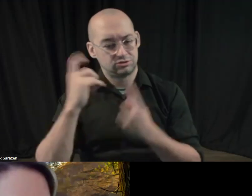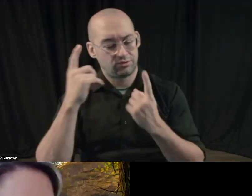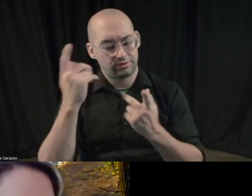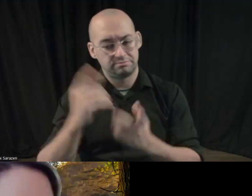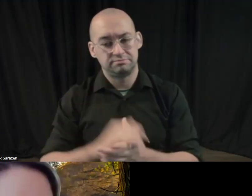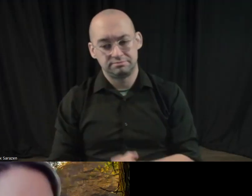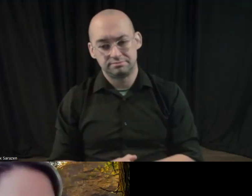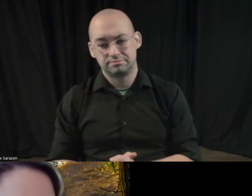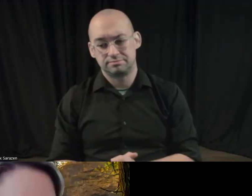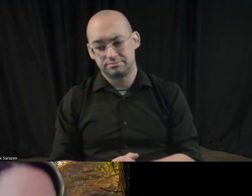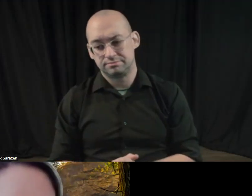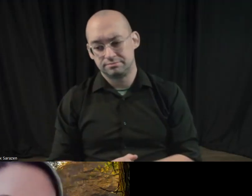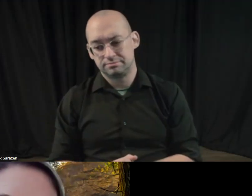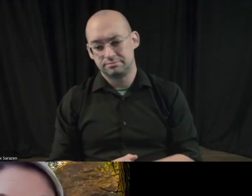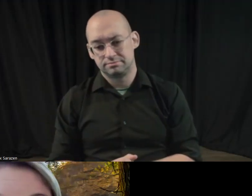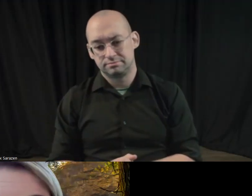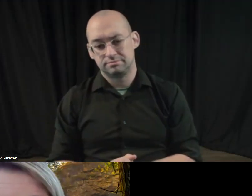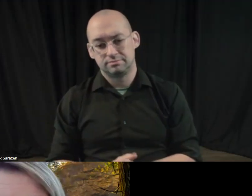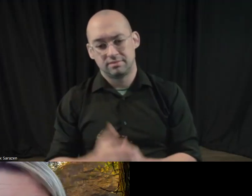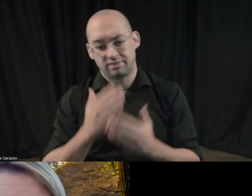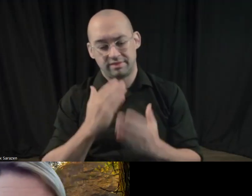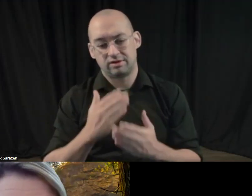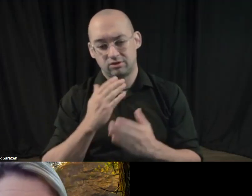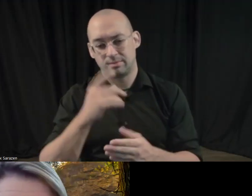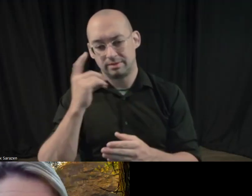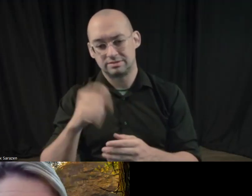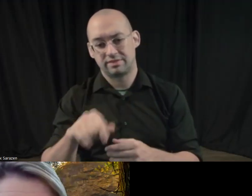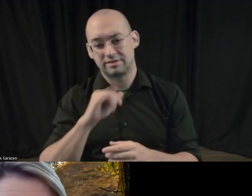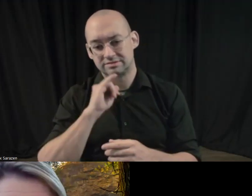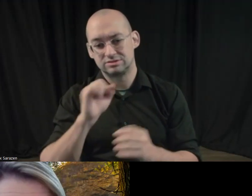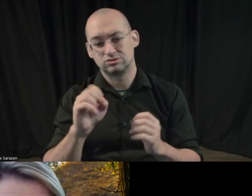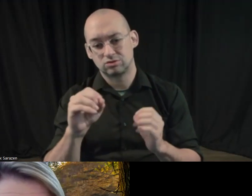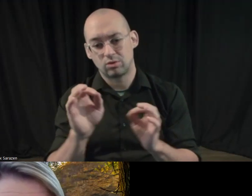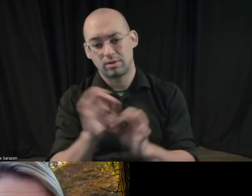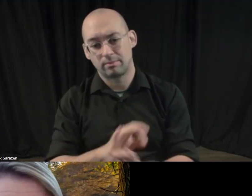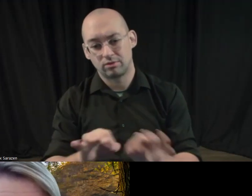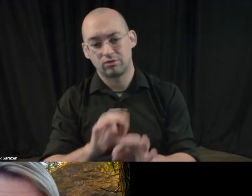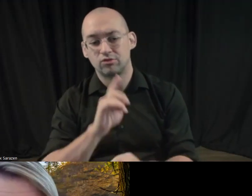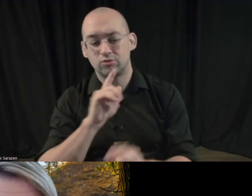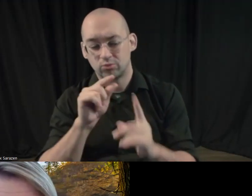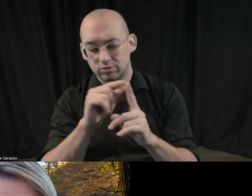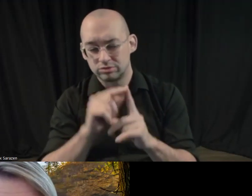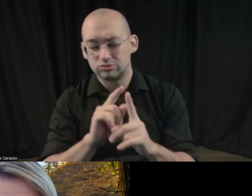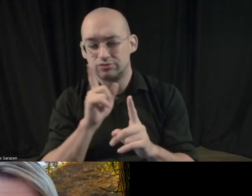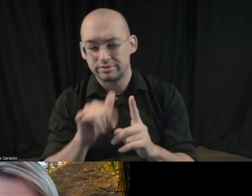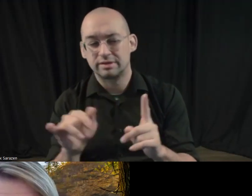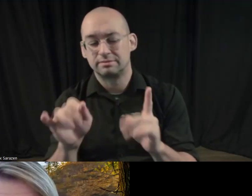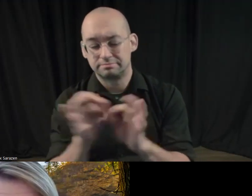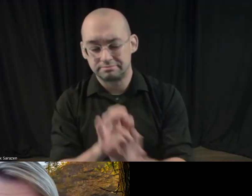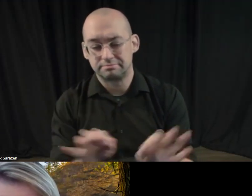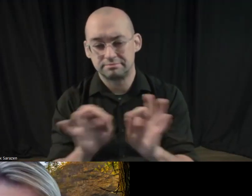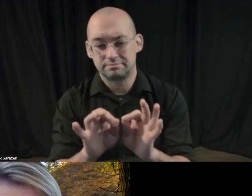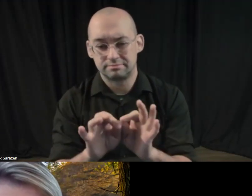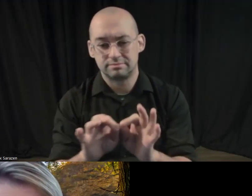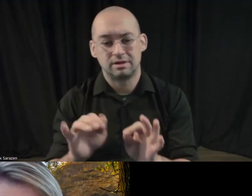Thank you, Julia. It's funny because this is so important. Words really do matter. And I will say